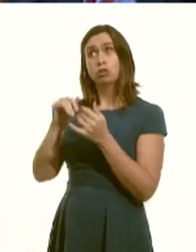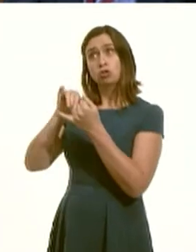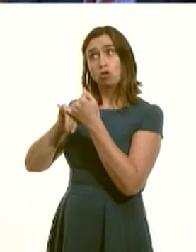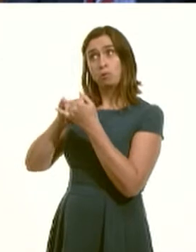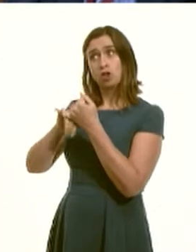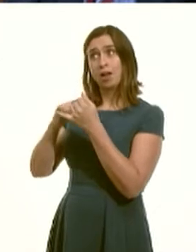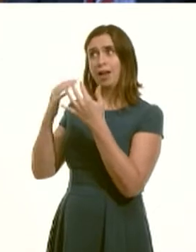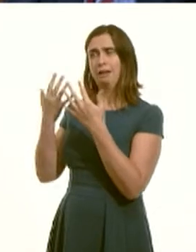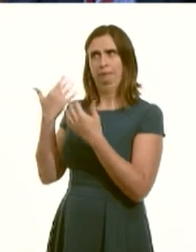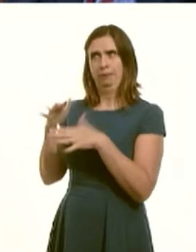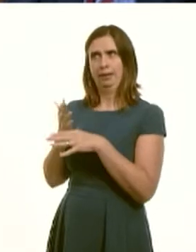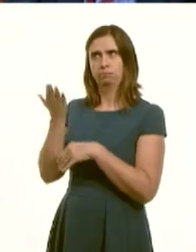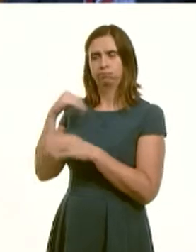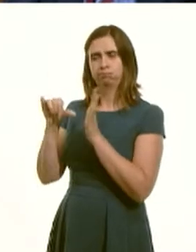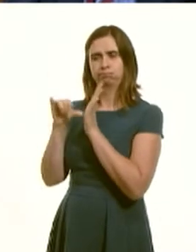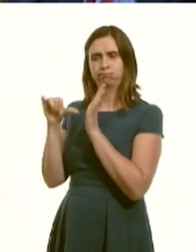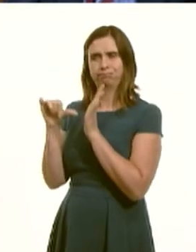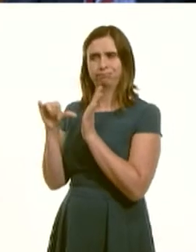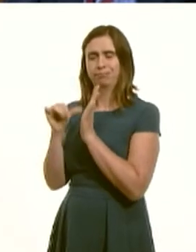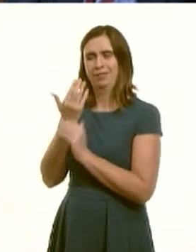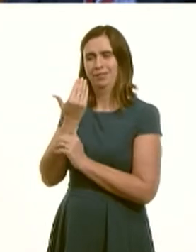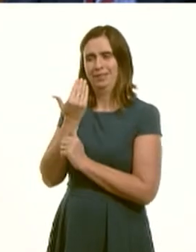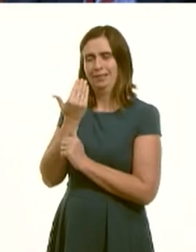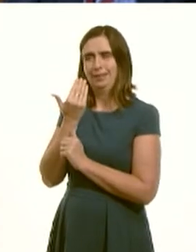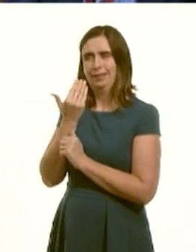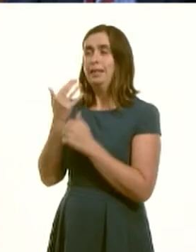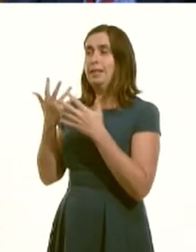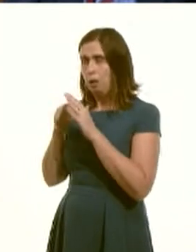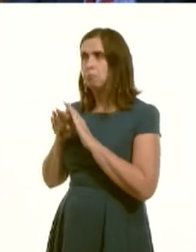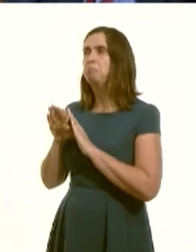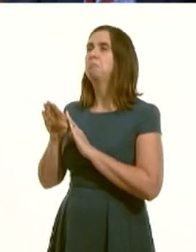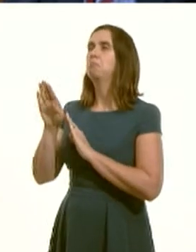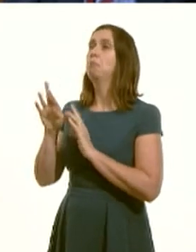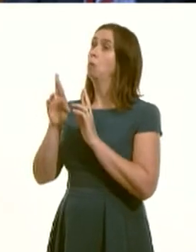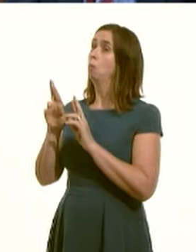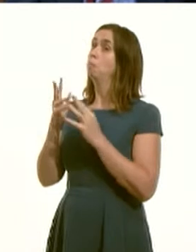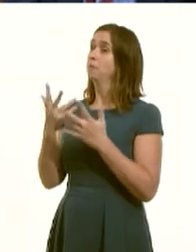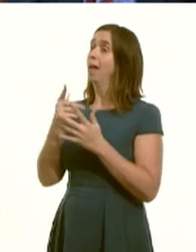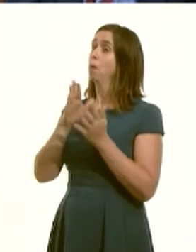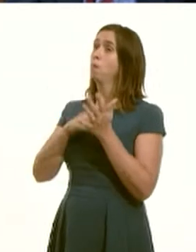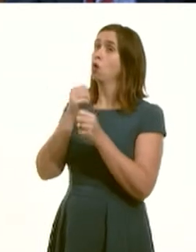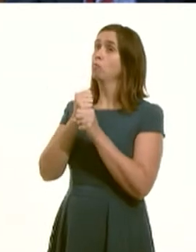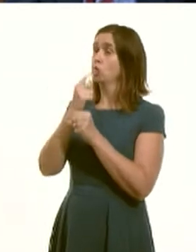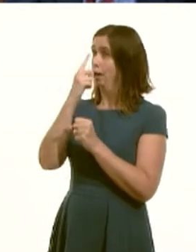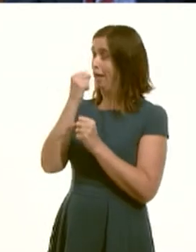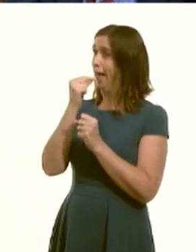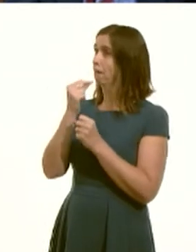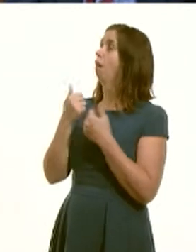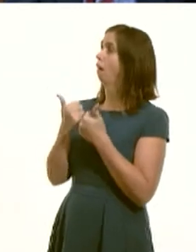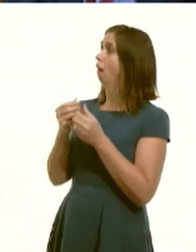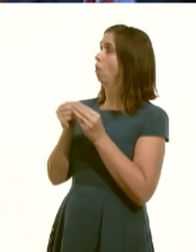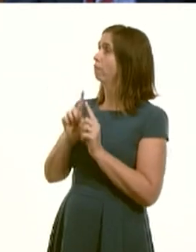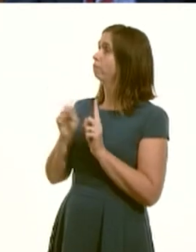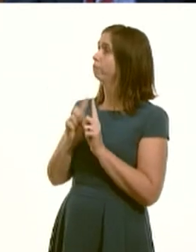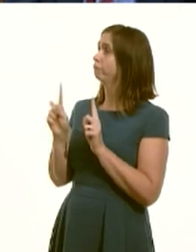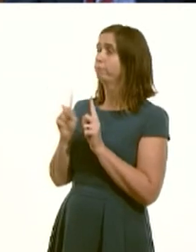come out of the difficulties that they faced a short while ago, will be of benefit to the people of Montgomeryshire. And I'm sure that the Health